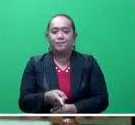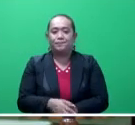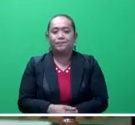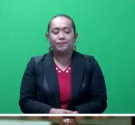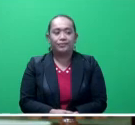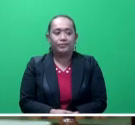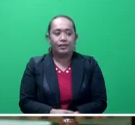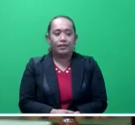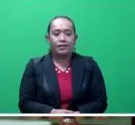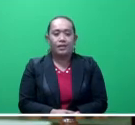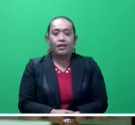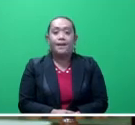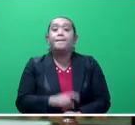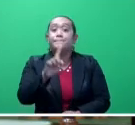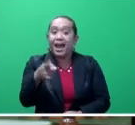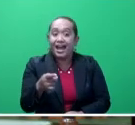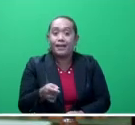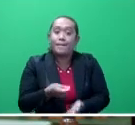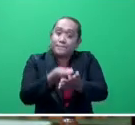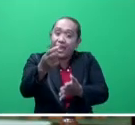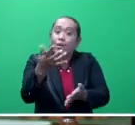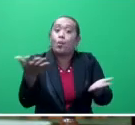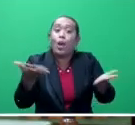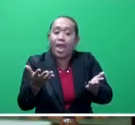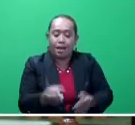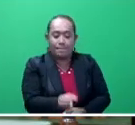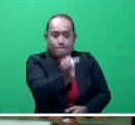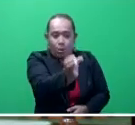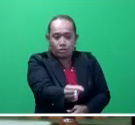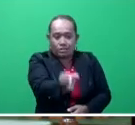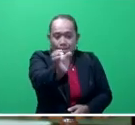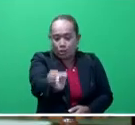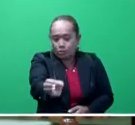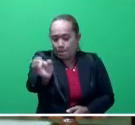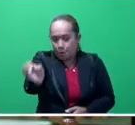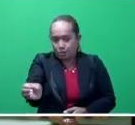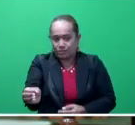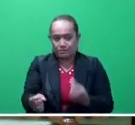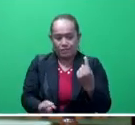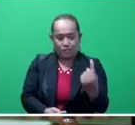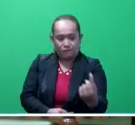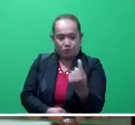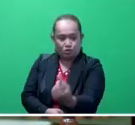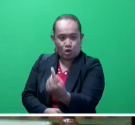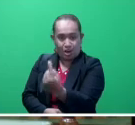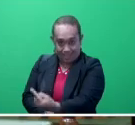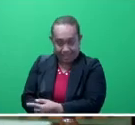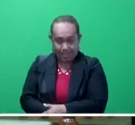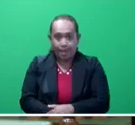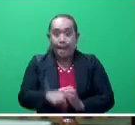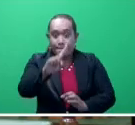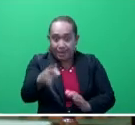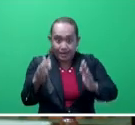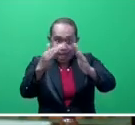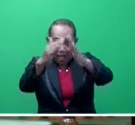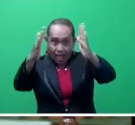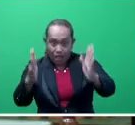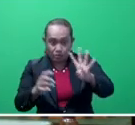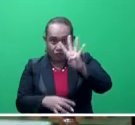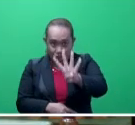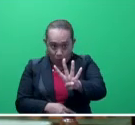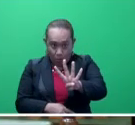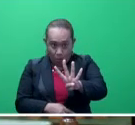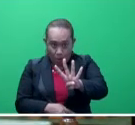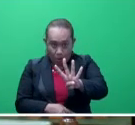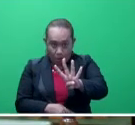out on an individual basis. So, for example, if there are 4 eligible individuals per household, the household will receive